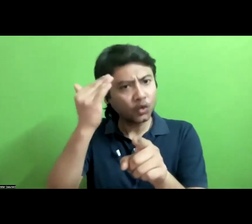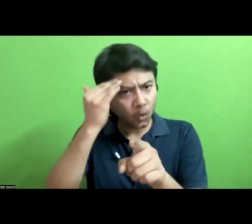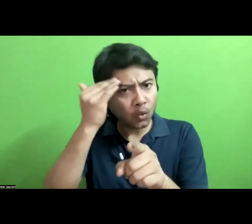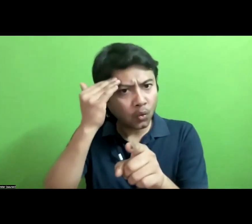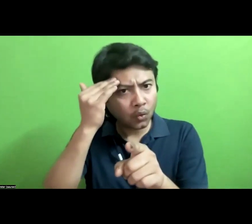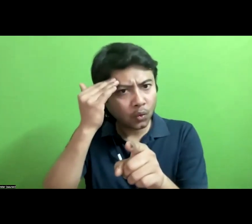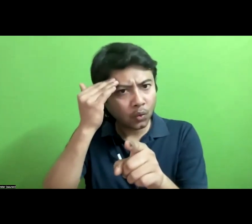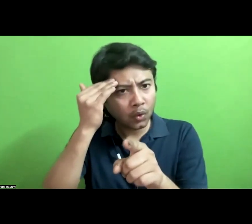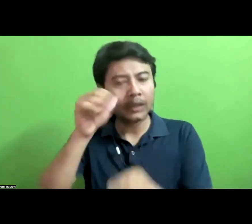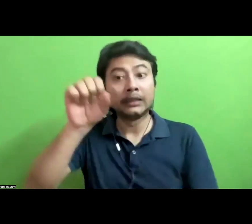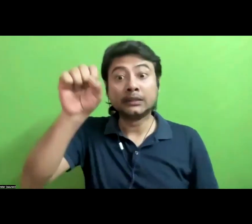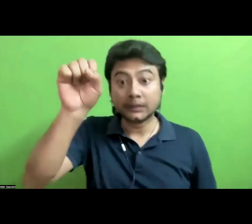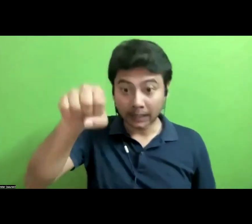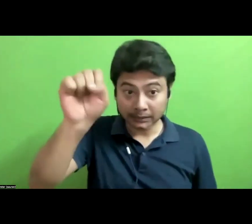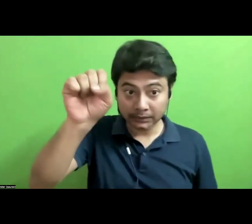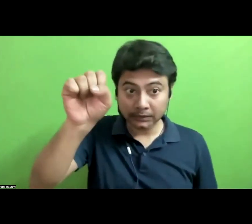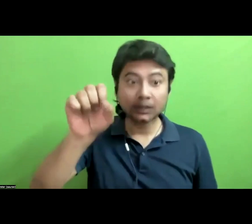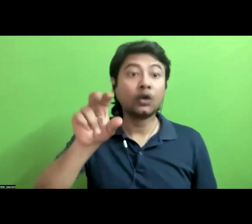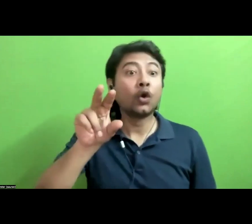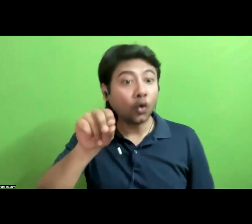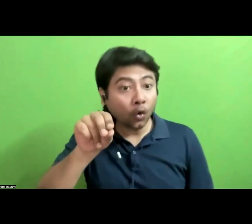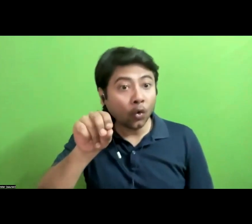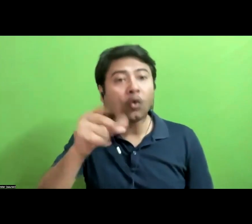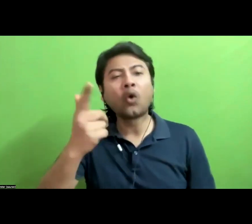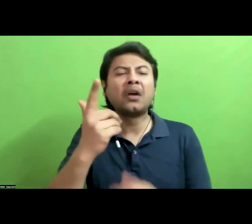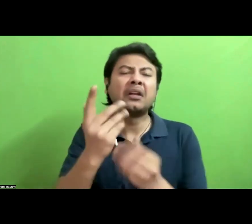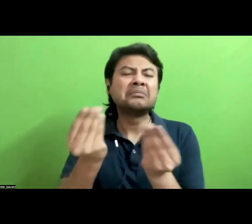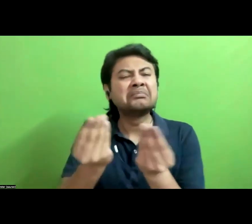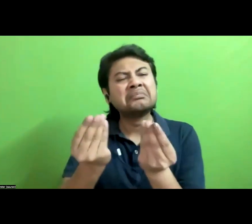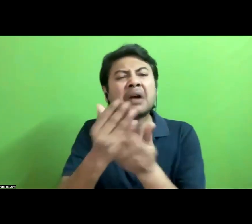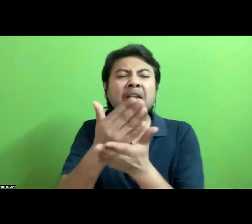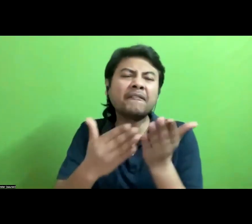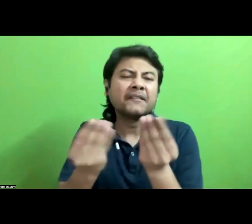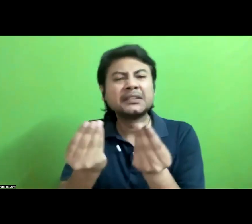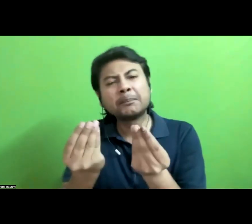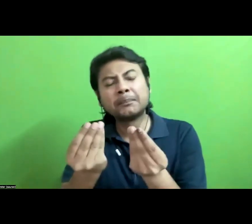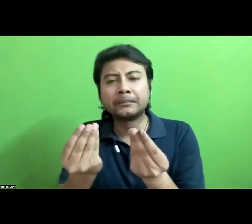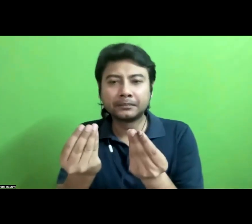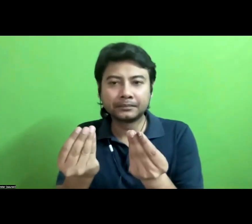Yes, no, or somewhat?